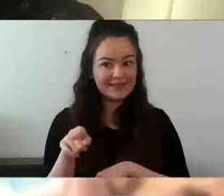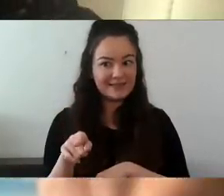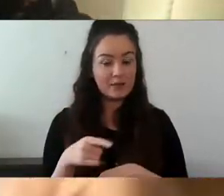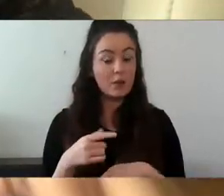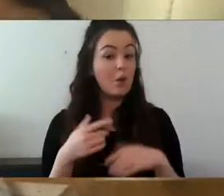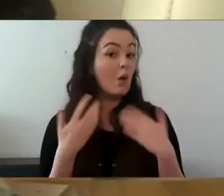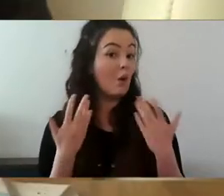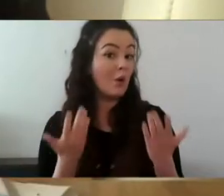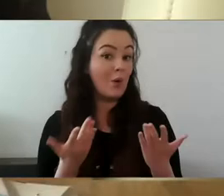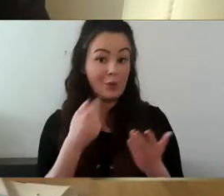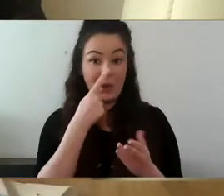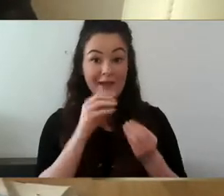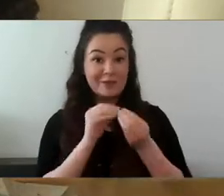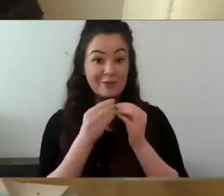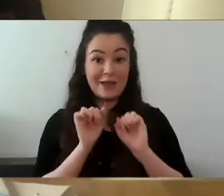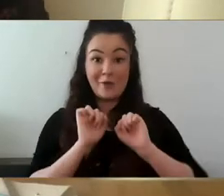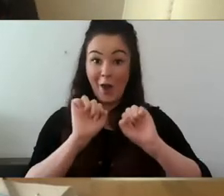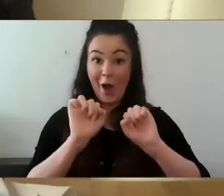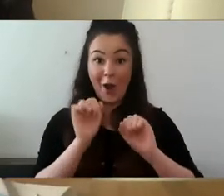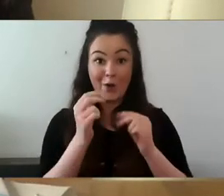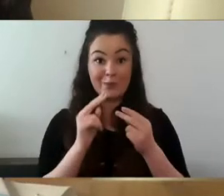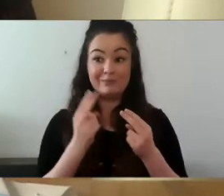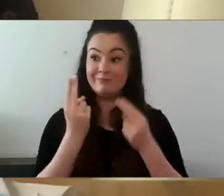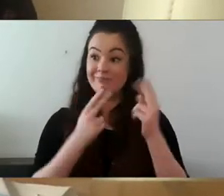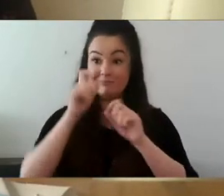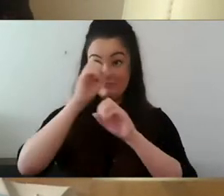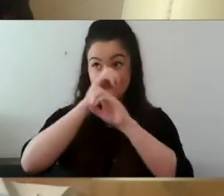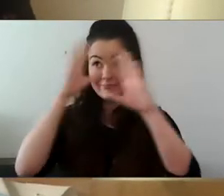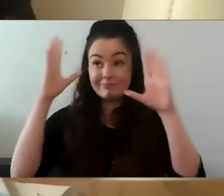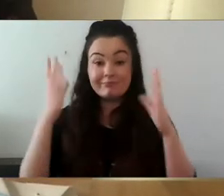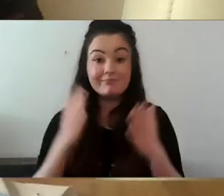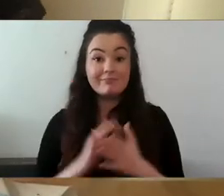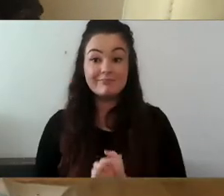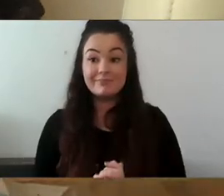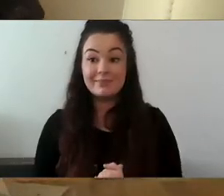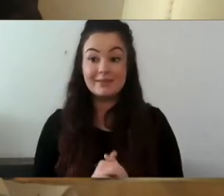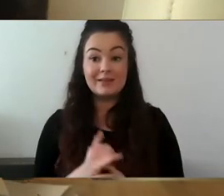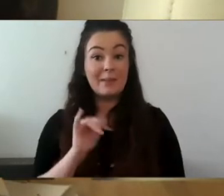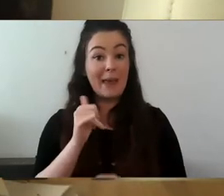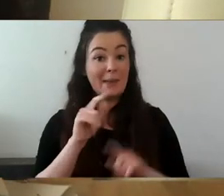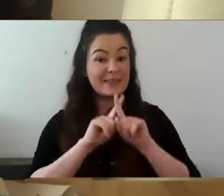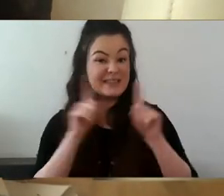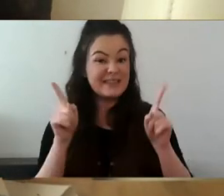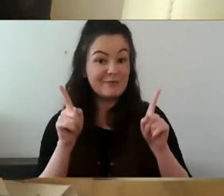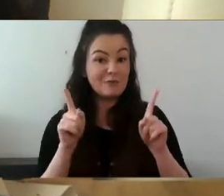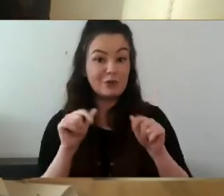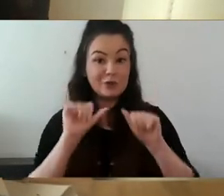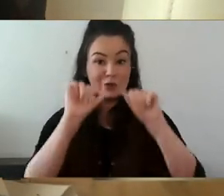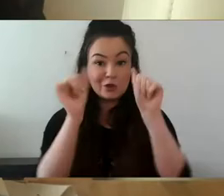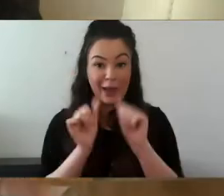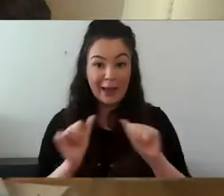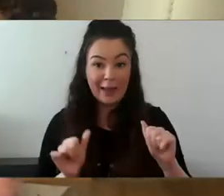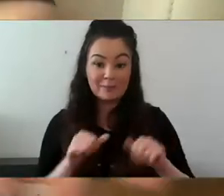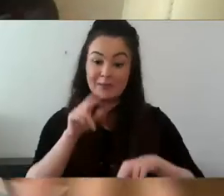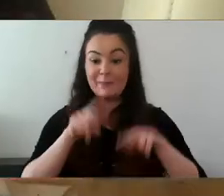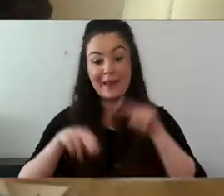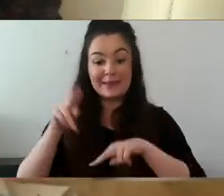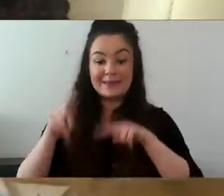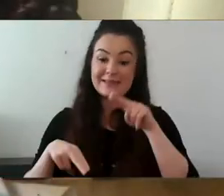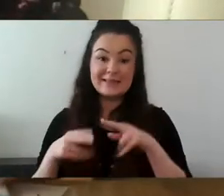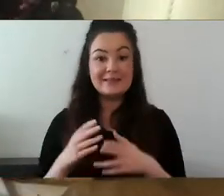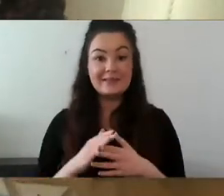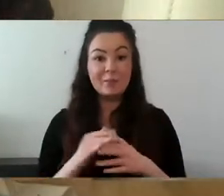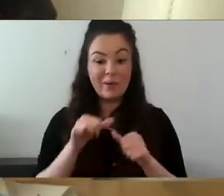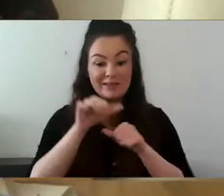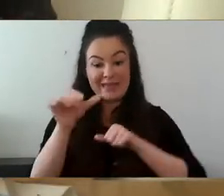Or if you want, you can create your own design. It could be just some shapes that you've painted over, just some pieces